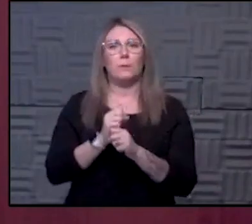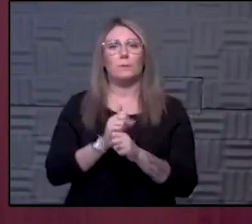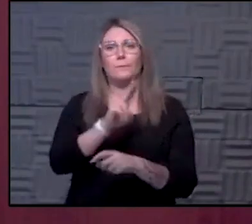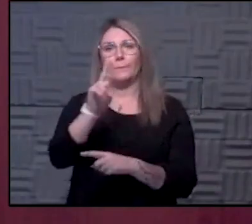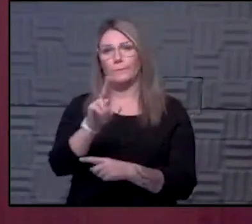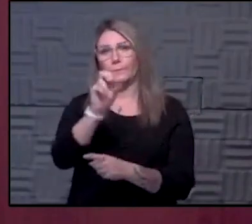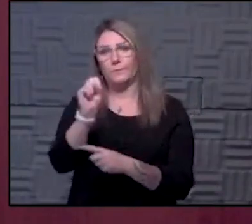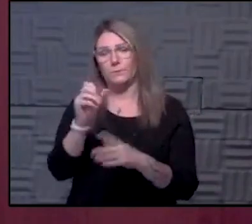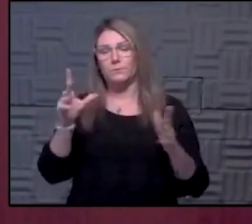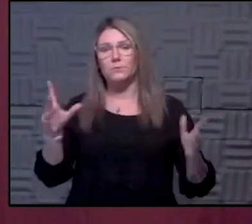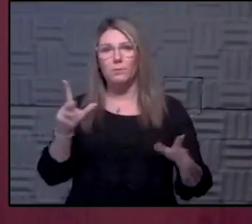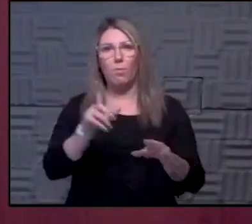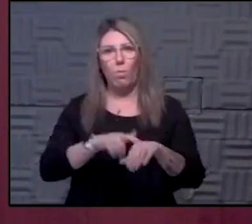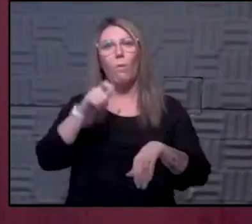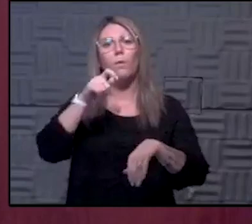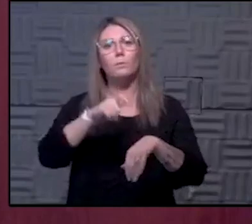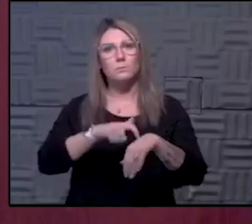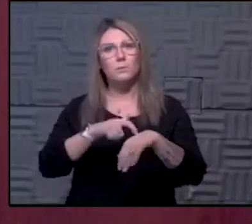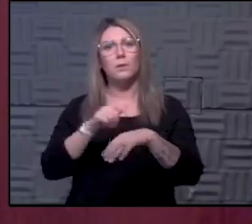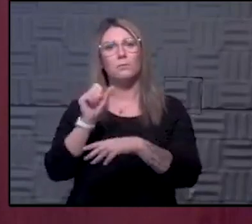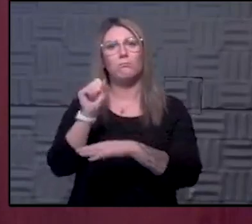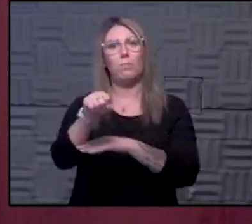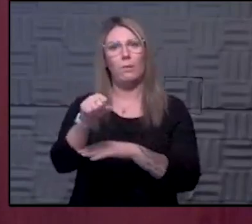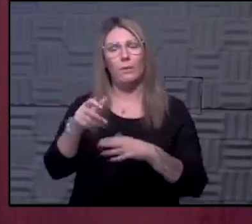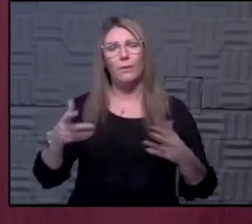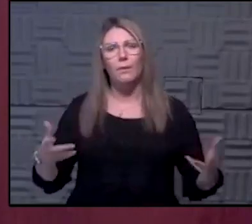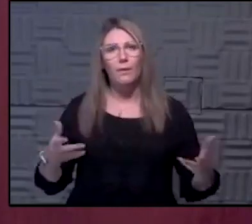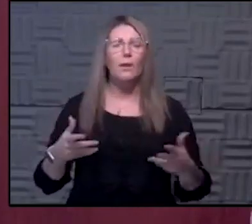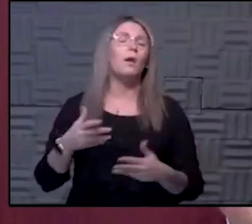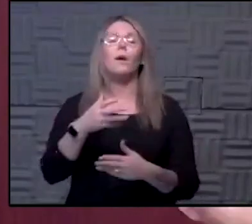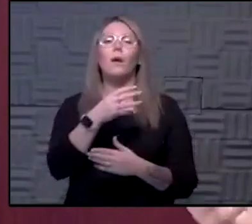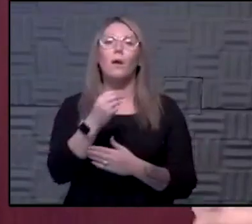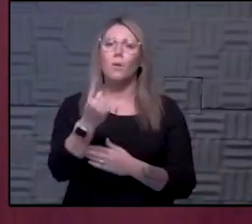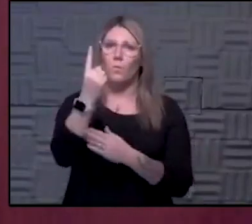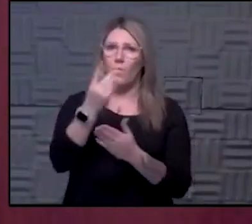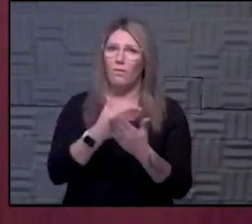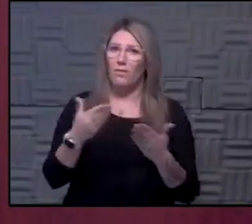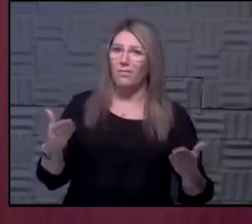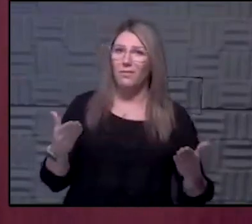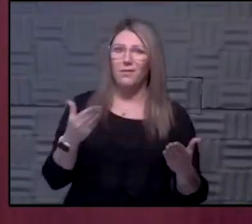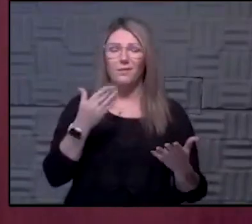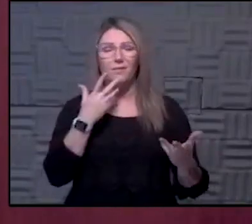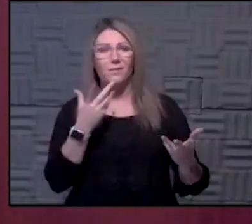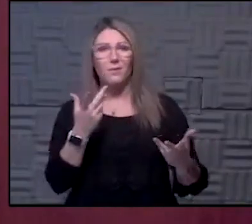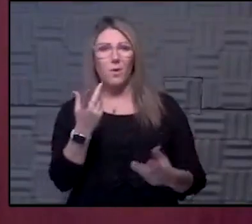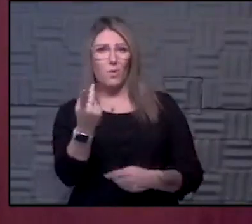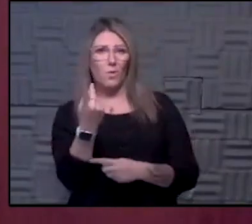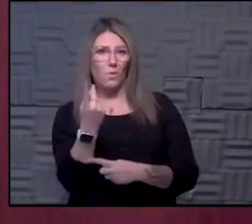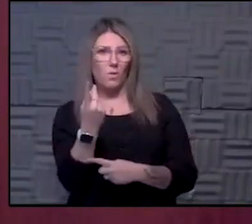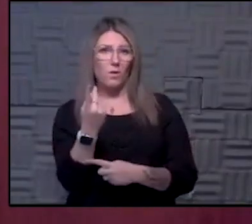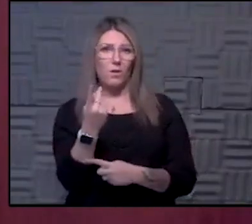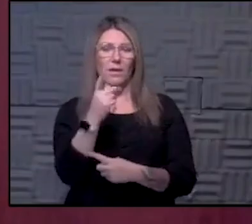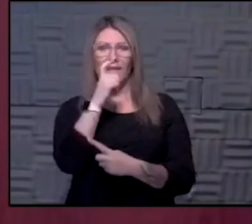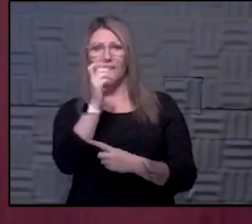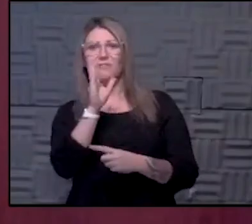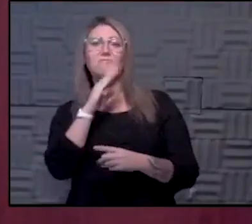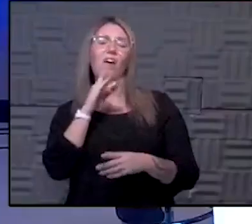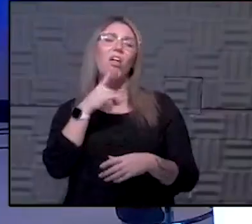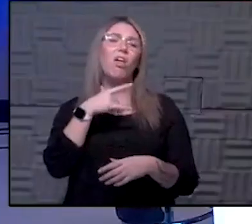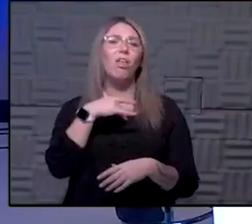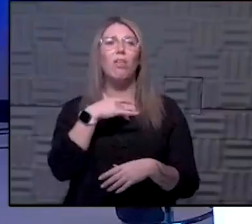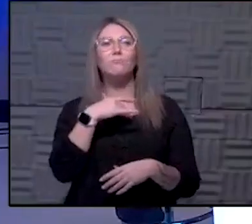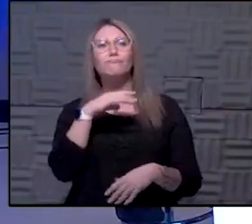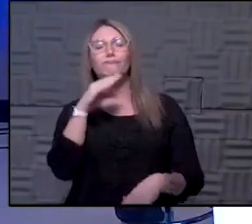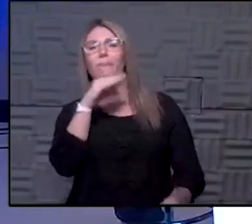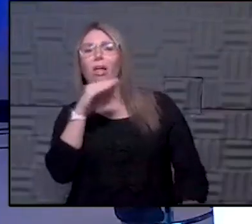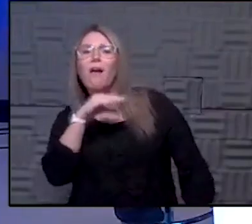it should not have taken us that long. And I think the one thing that Hawk and I have tried to do is not flapjack. We're not going to flap